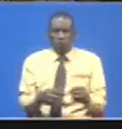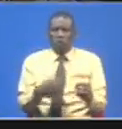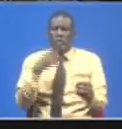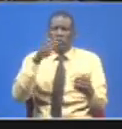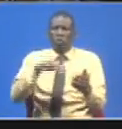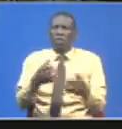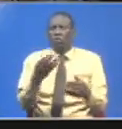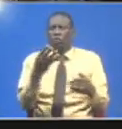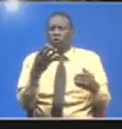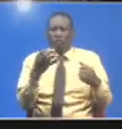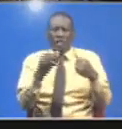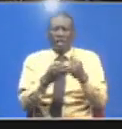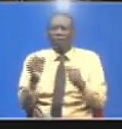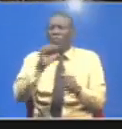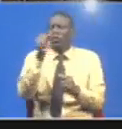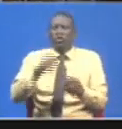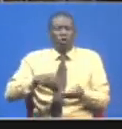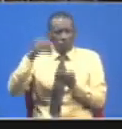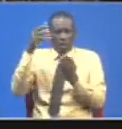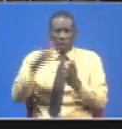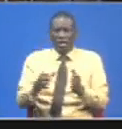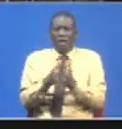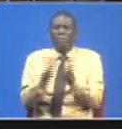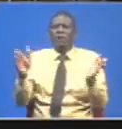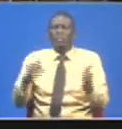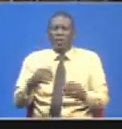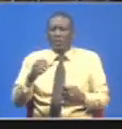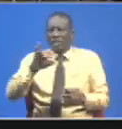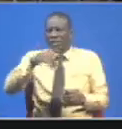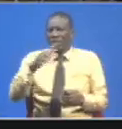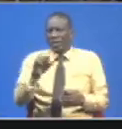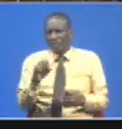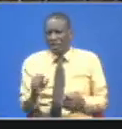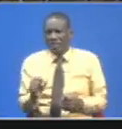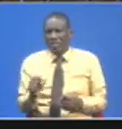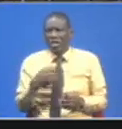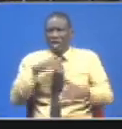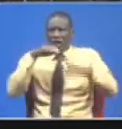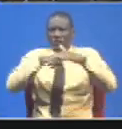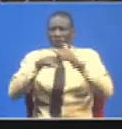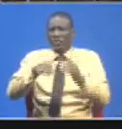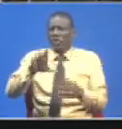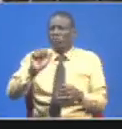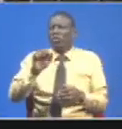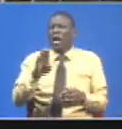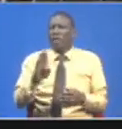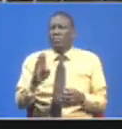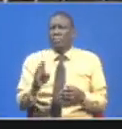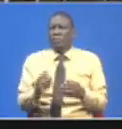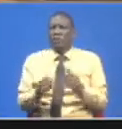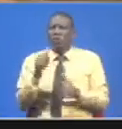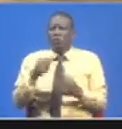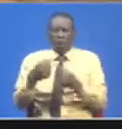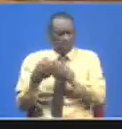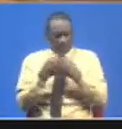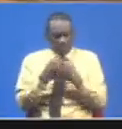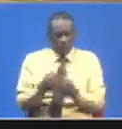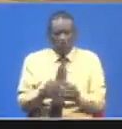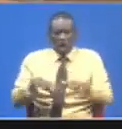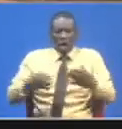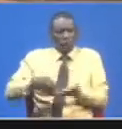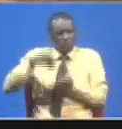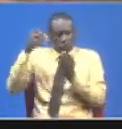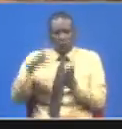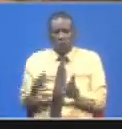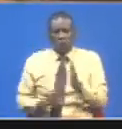48% of learners in public junior schools have access to lab facilities, raising concerns about how students are meant to